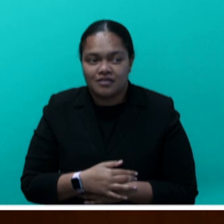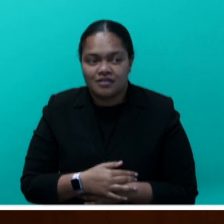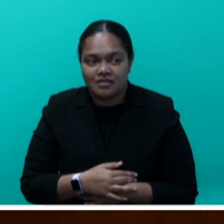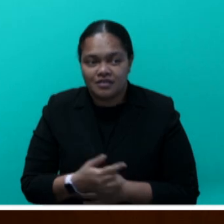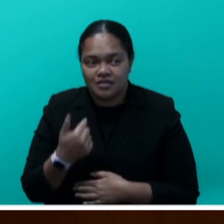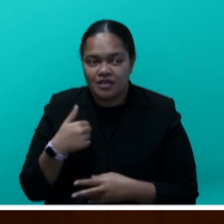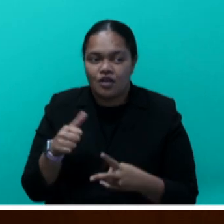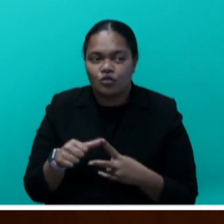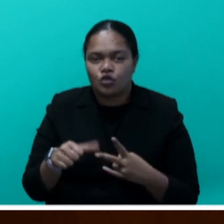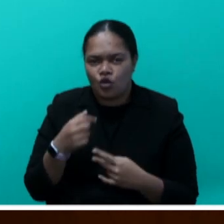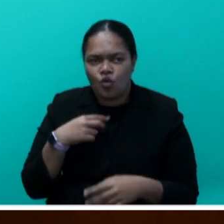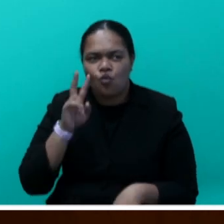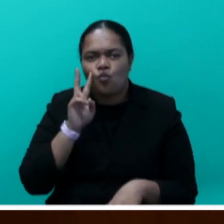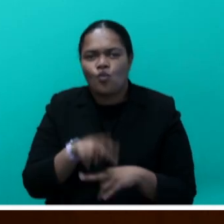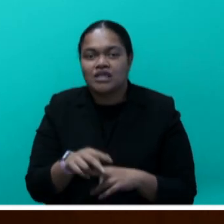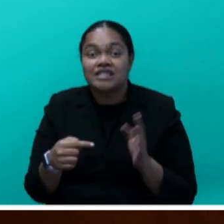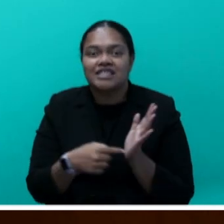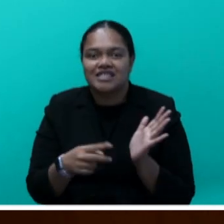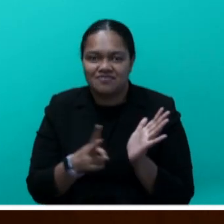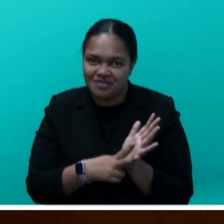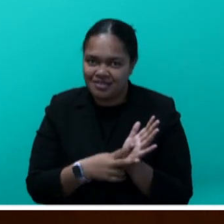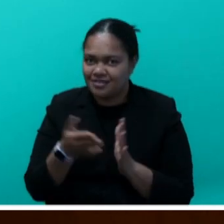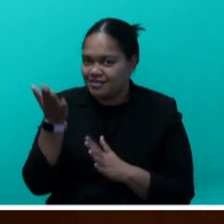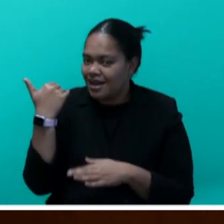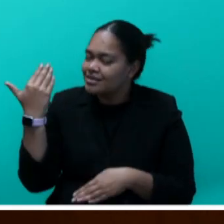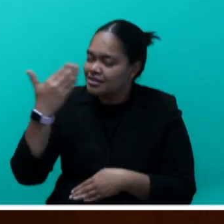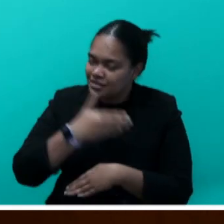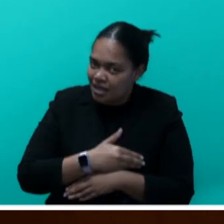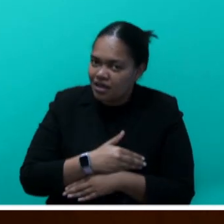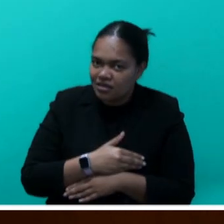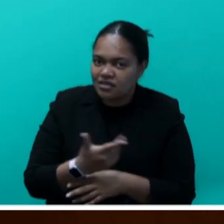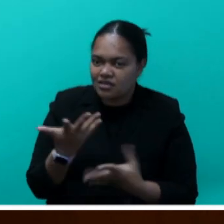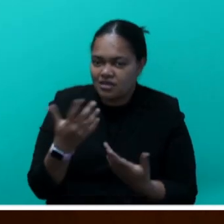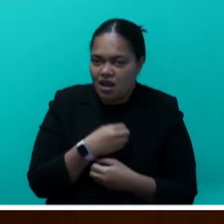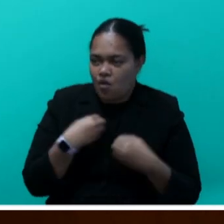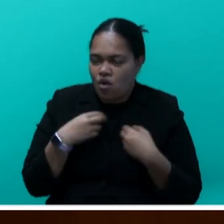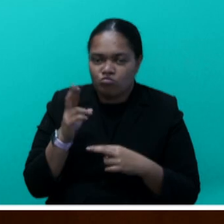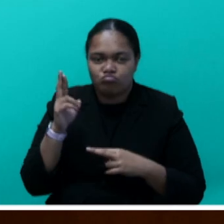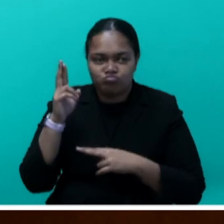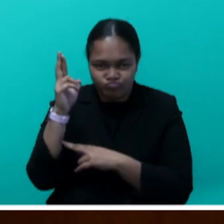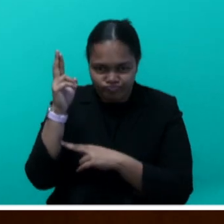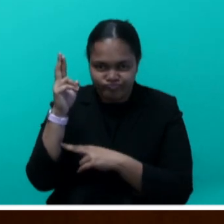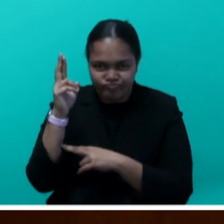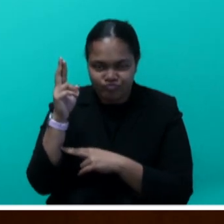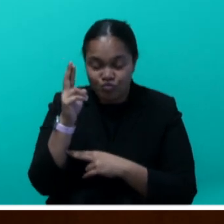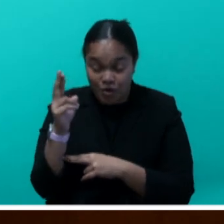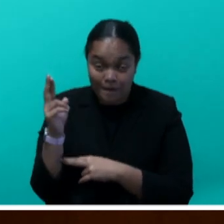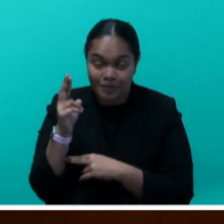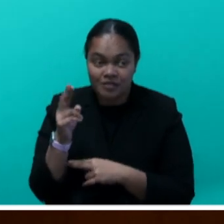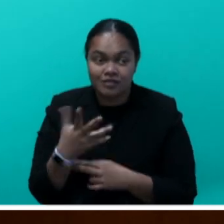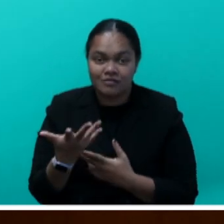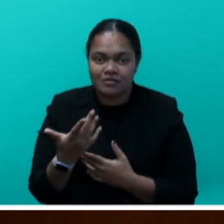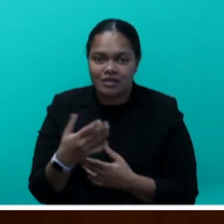I also watched the television program last night where our representative, Robert Lee,